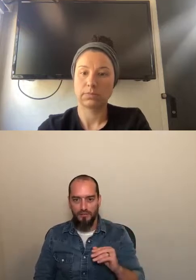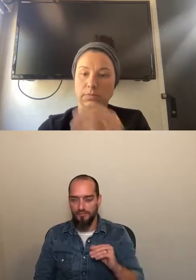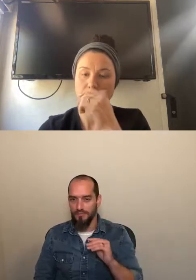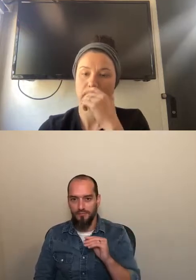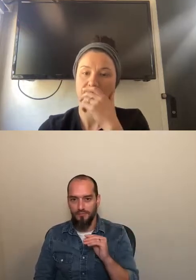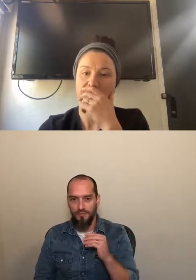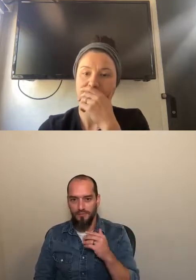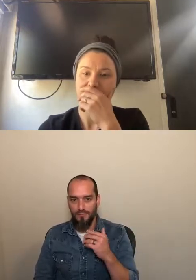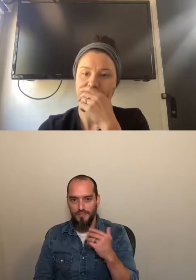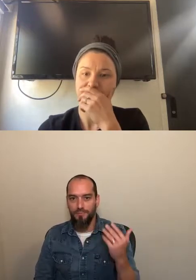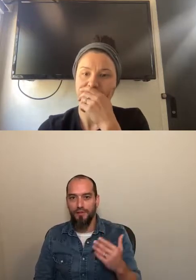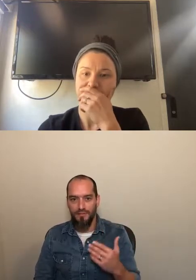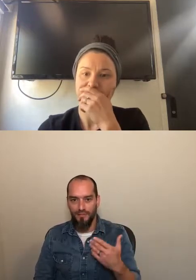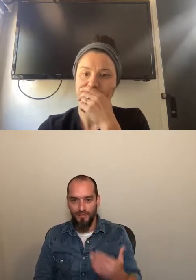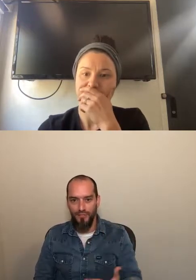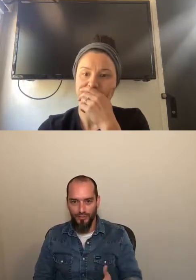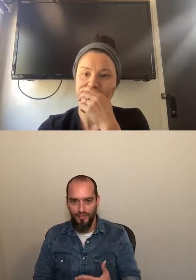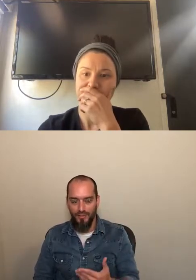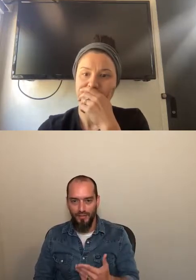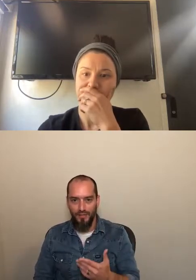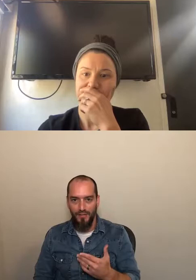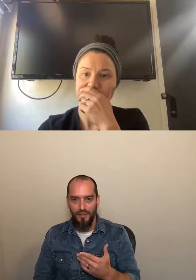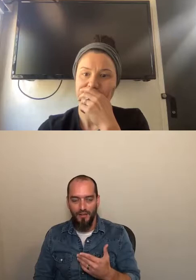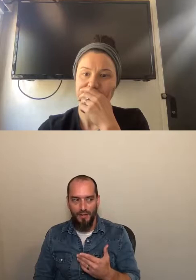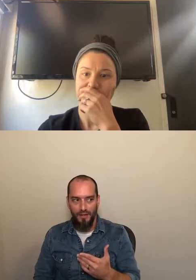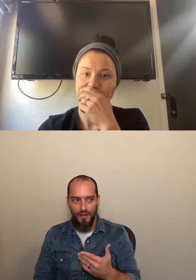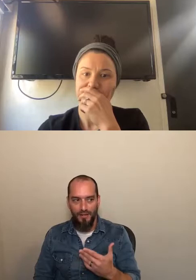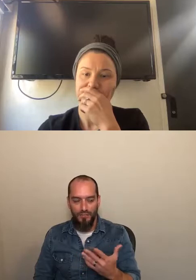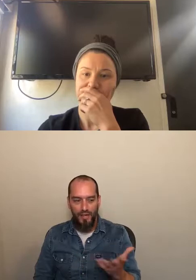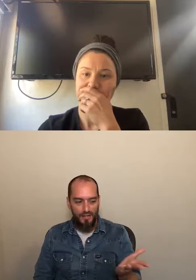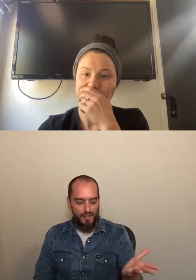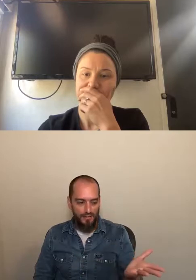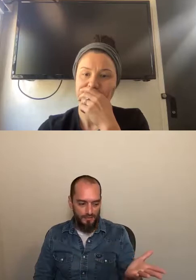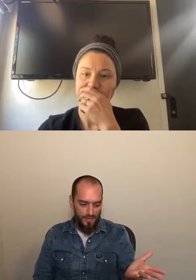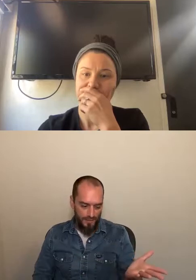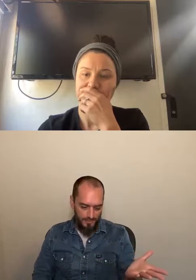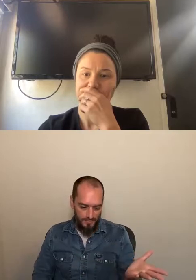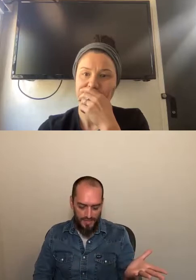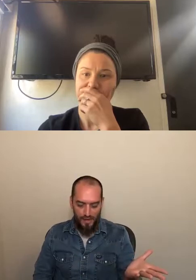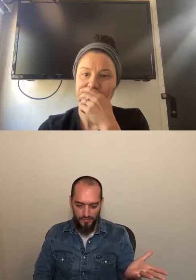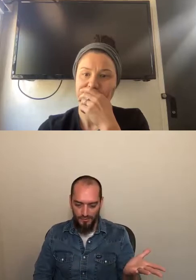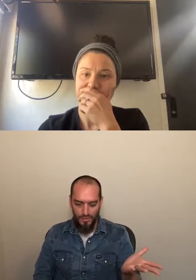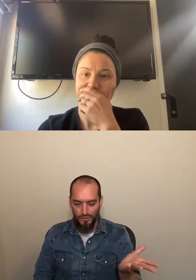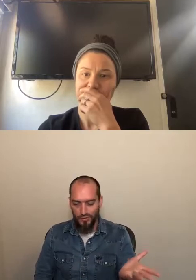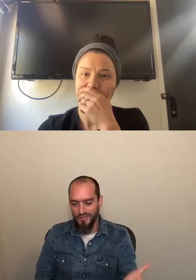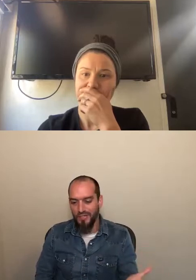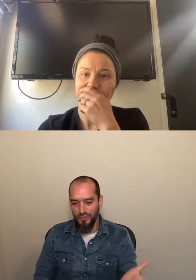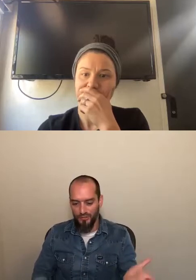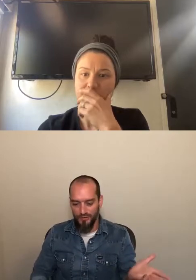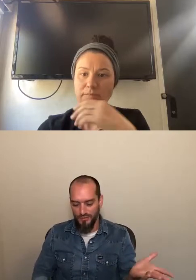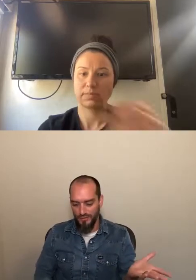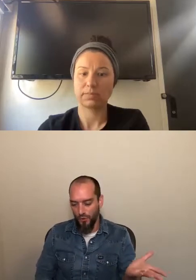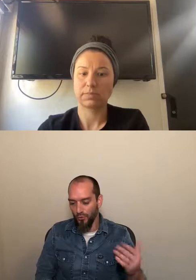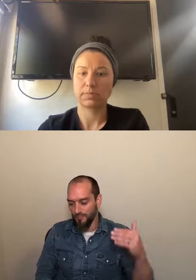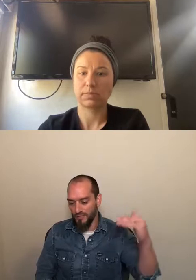in experience in this industry. And they try to, I guess, tout those